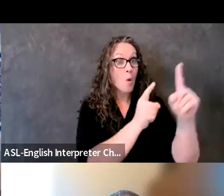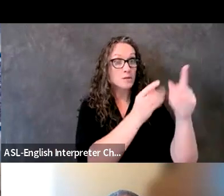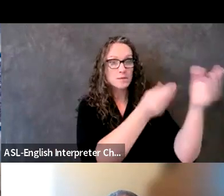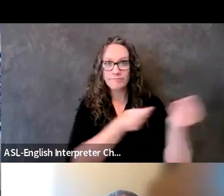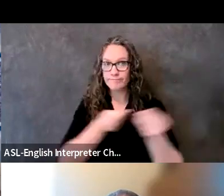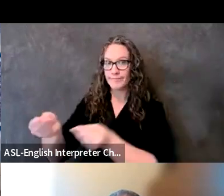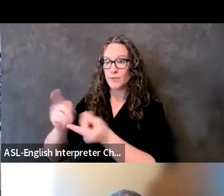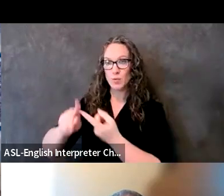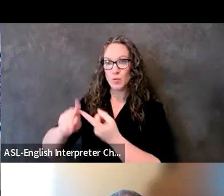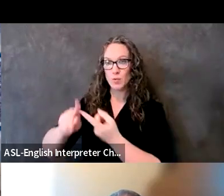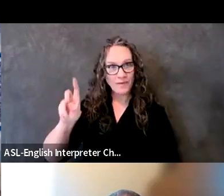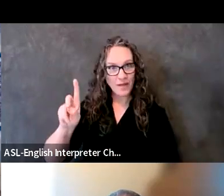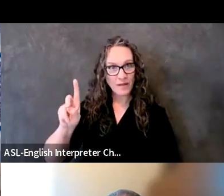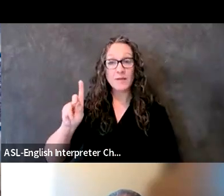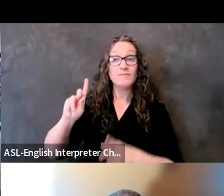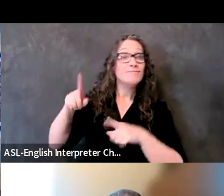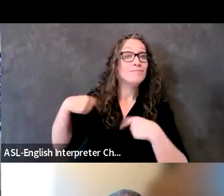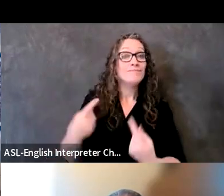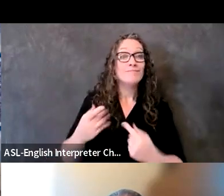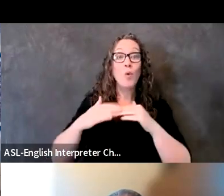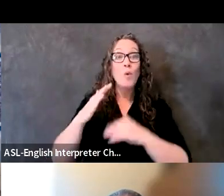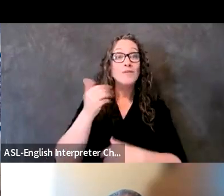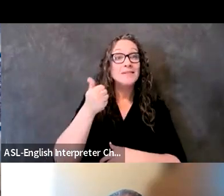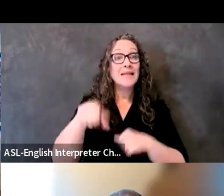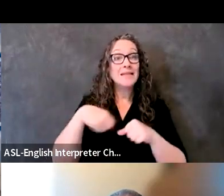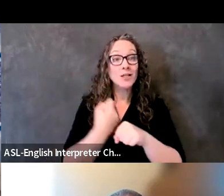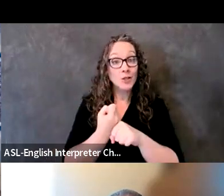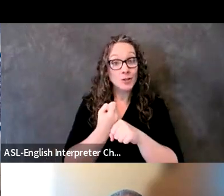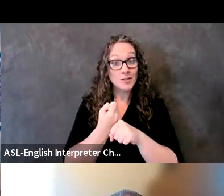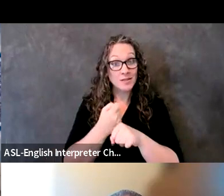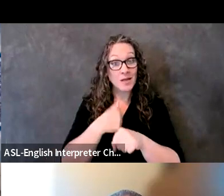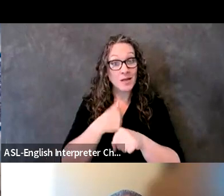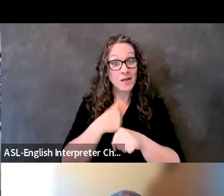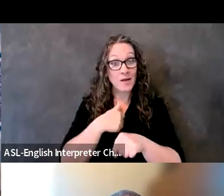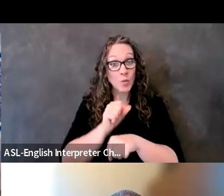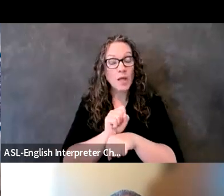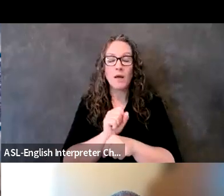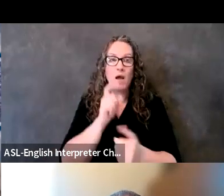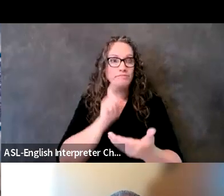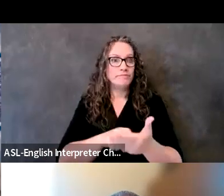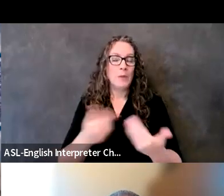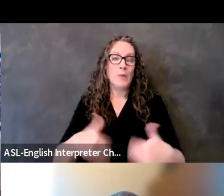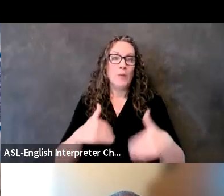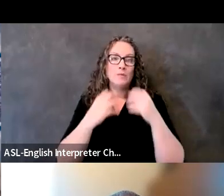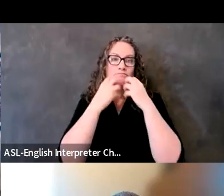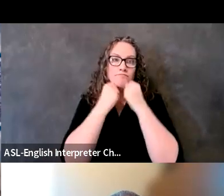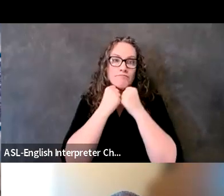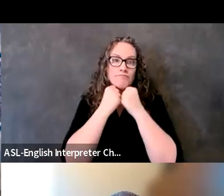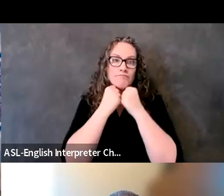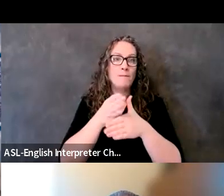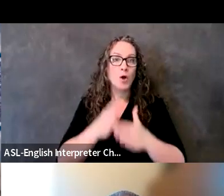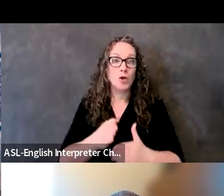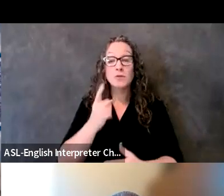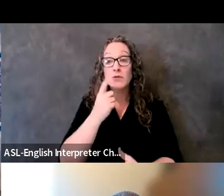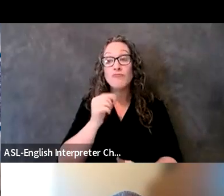the 10 years that I've been doing this for the American Red Cross is the importance of partnerships. The Red Cross does open